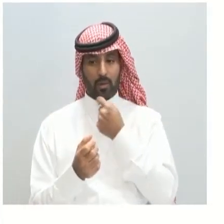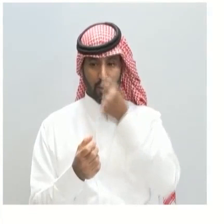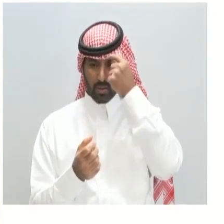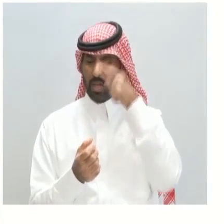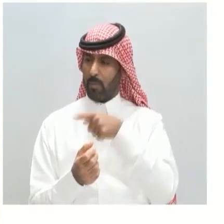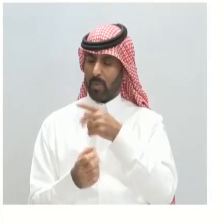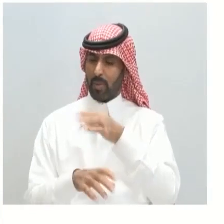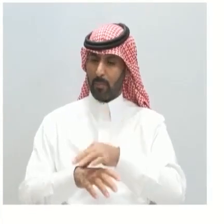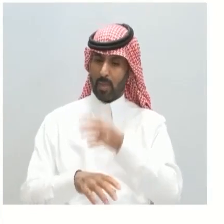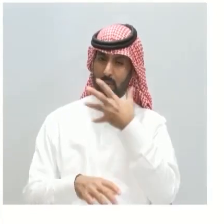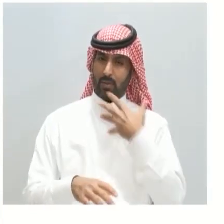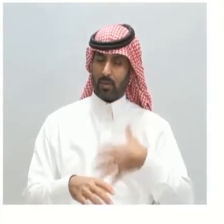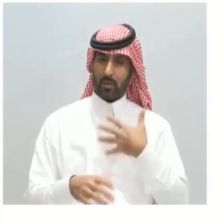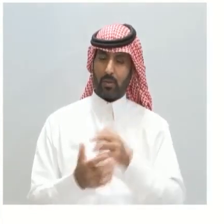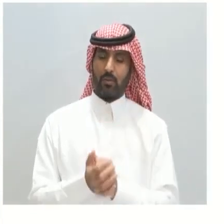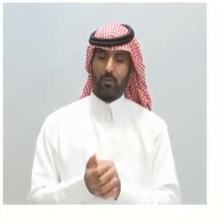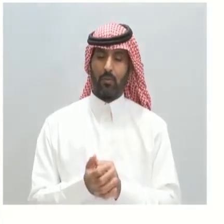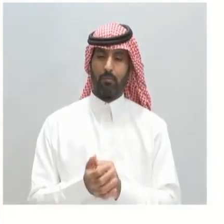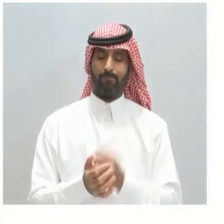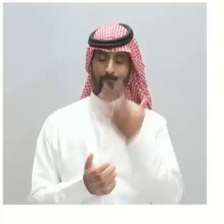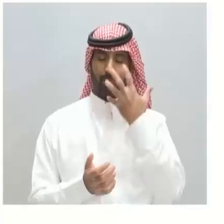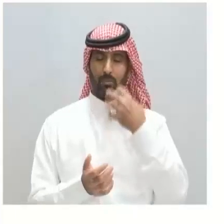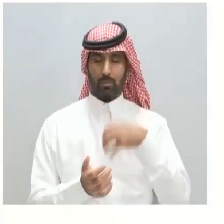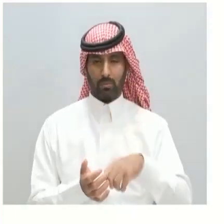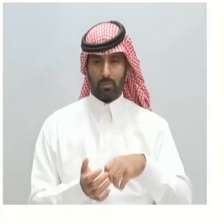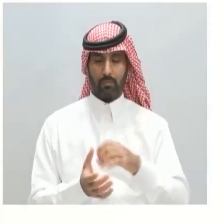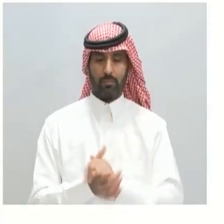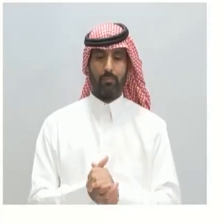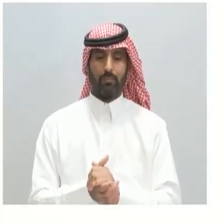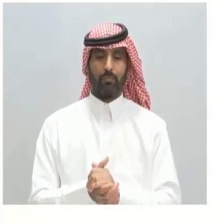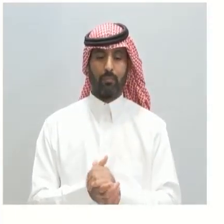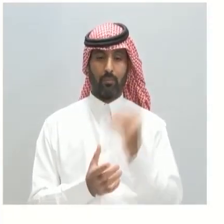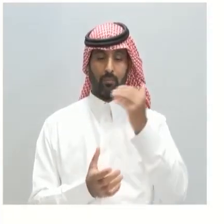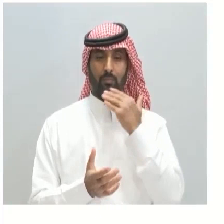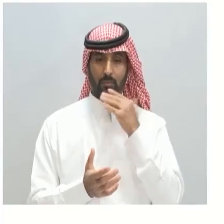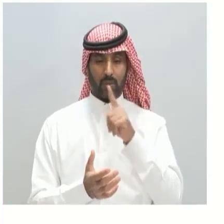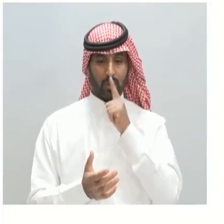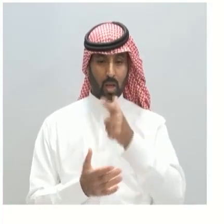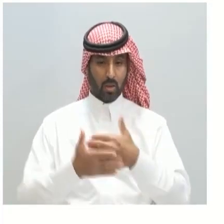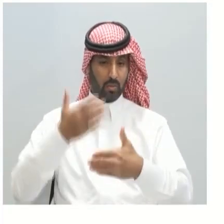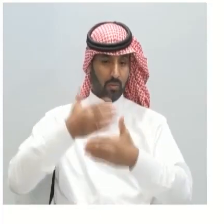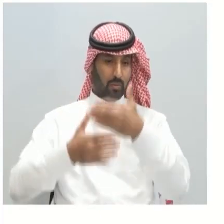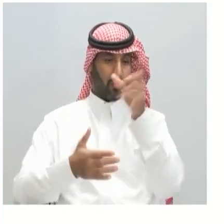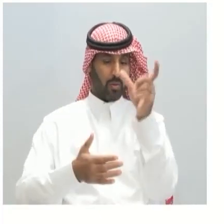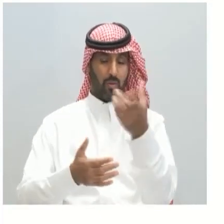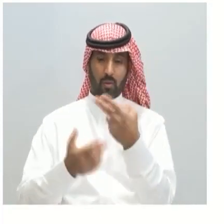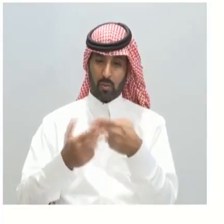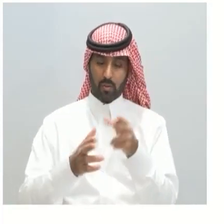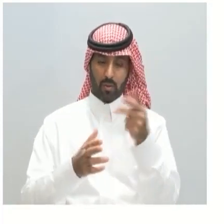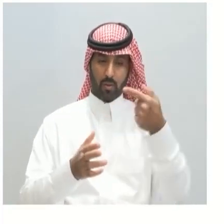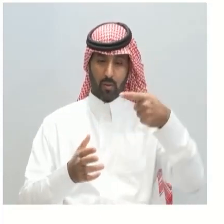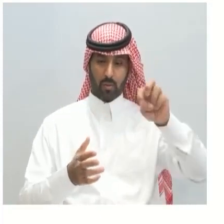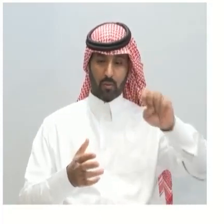feel. Very good, they feel depressed. And here's a language builder here. The word get is